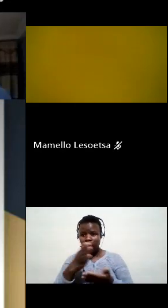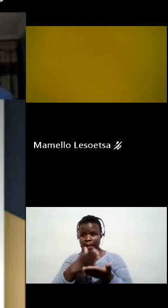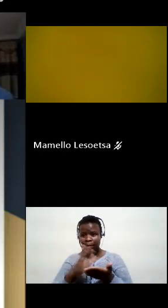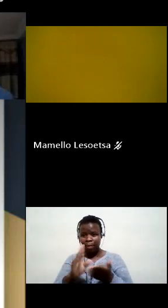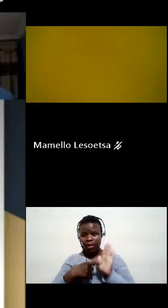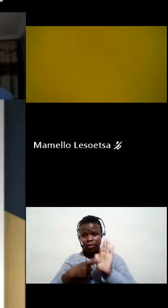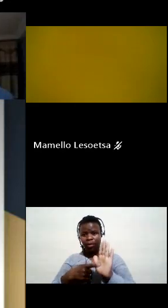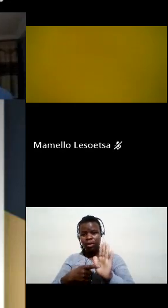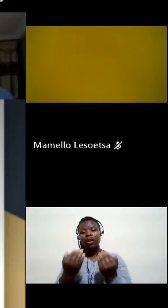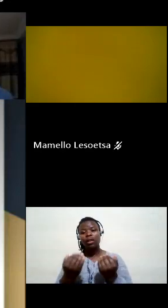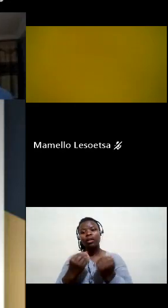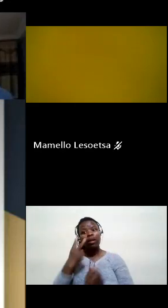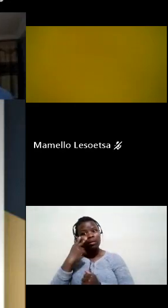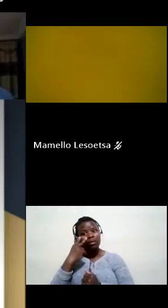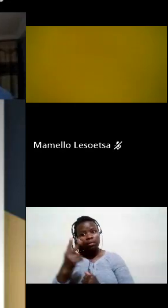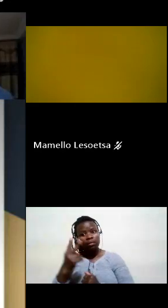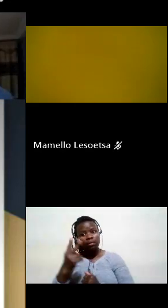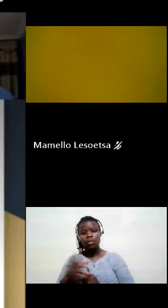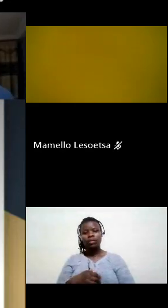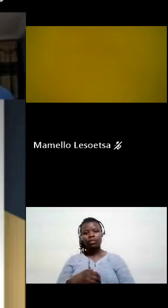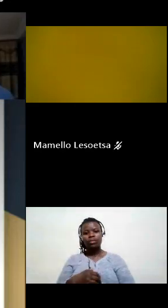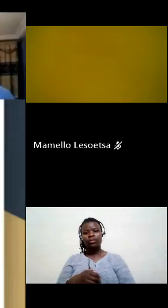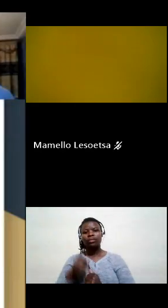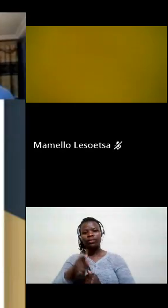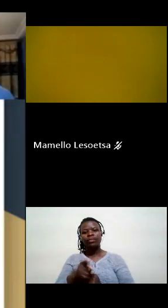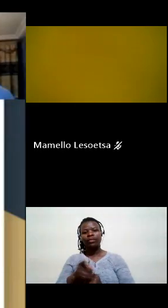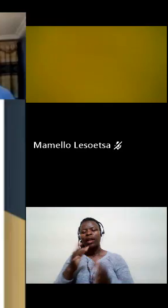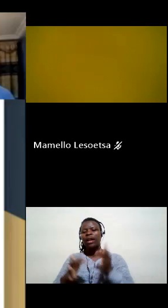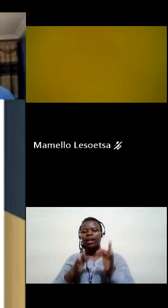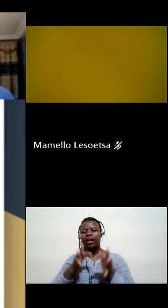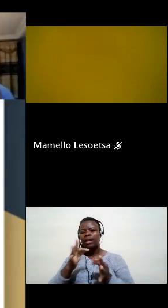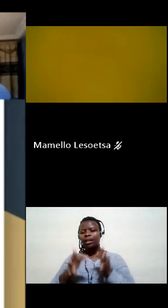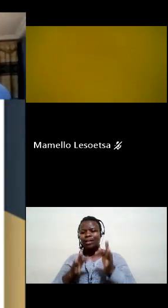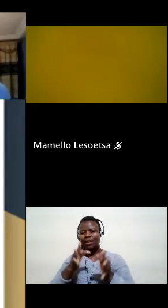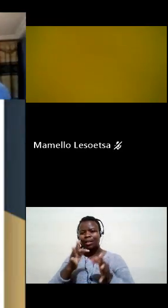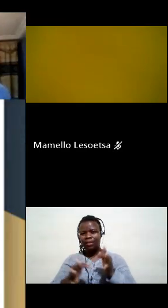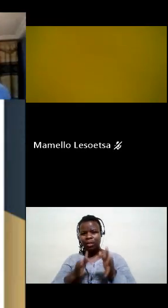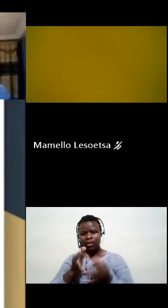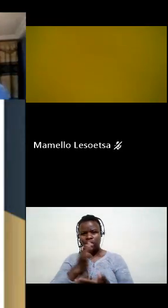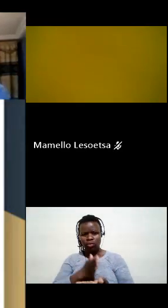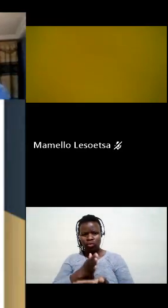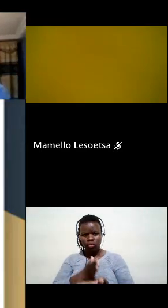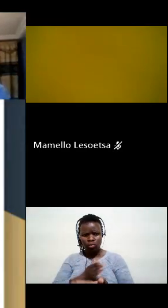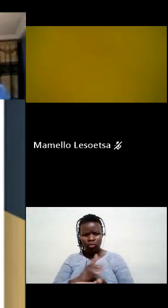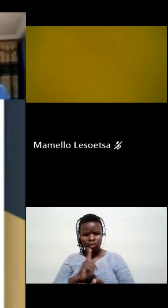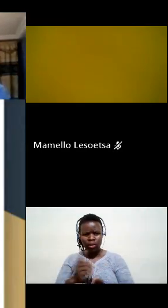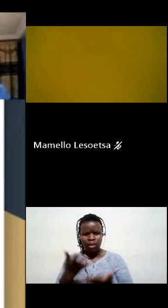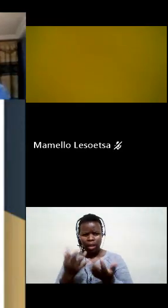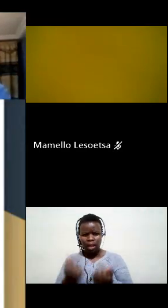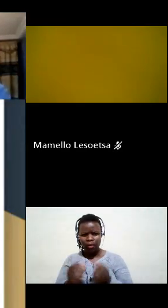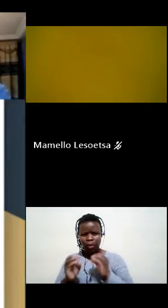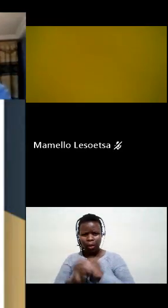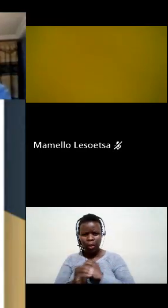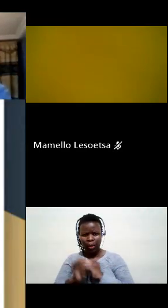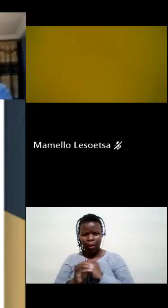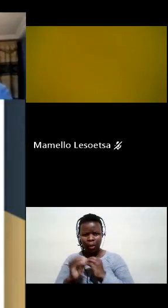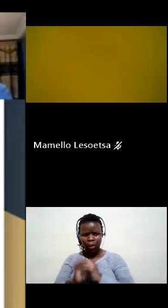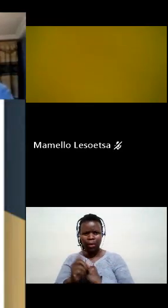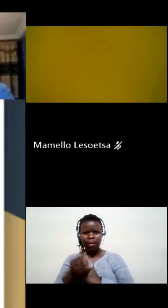let's see a definition. That we actually don't have a stereotype or a